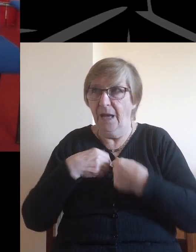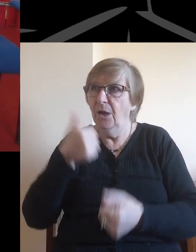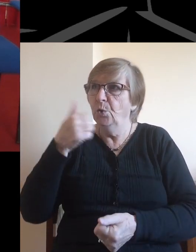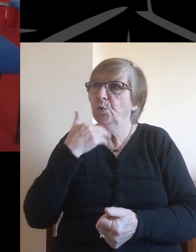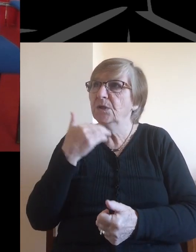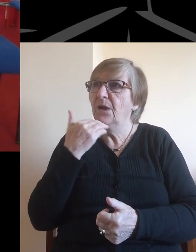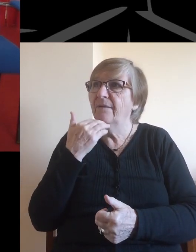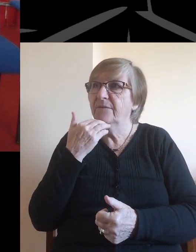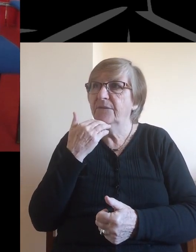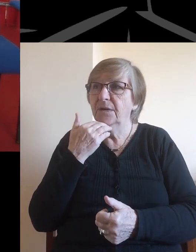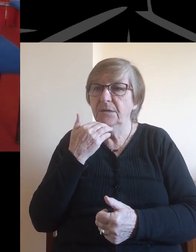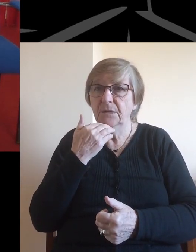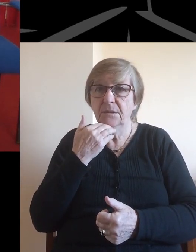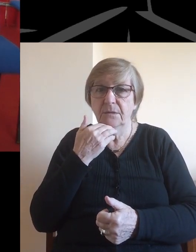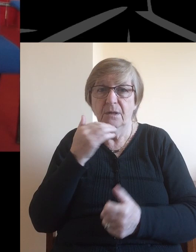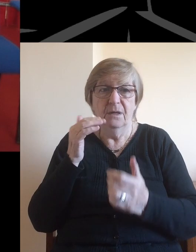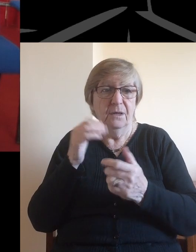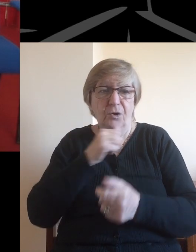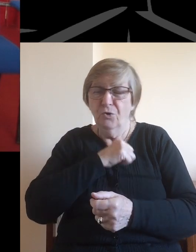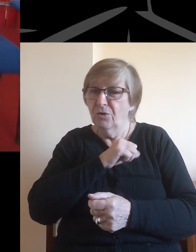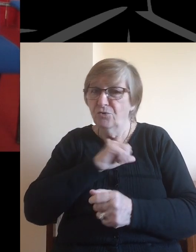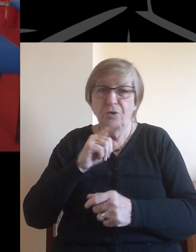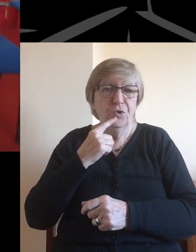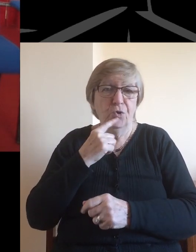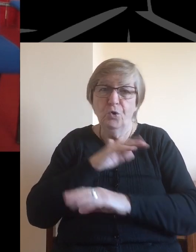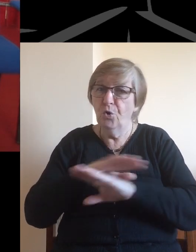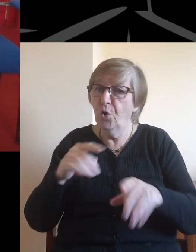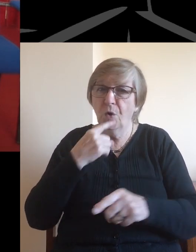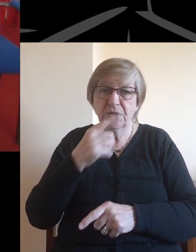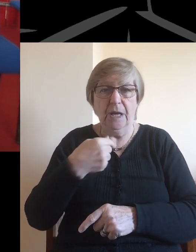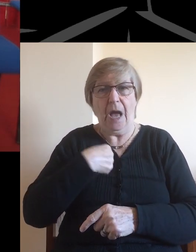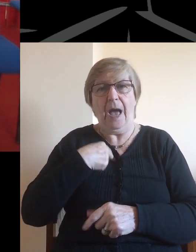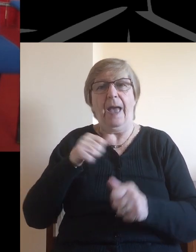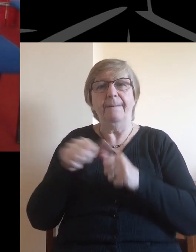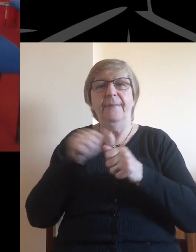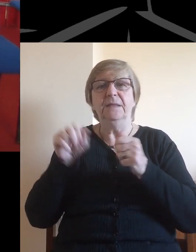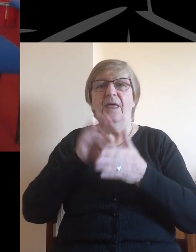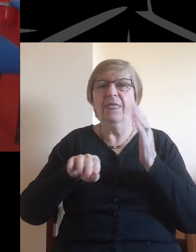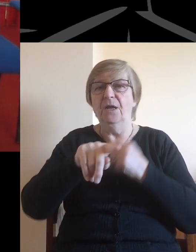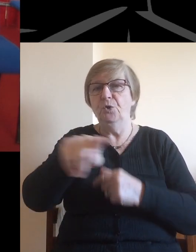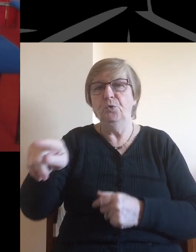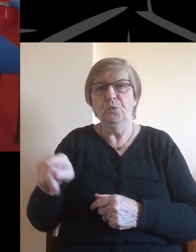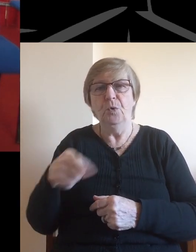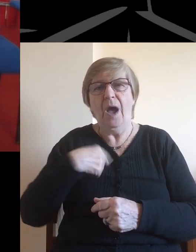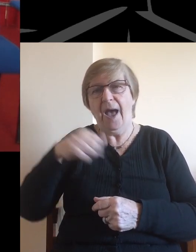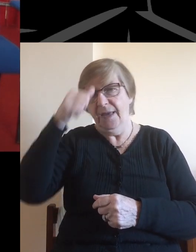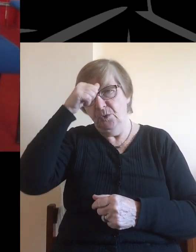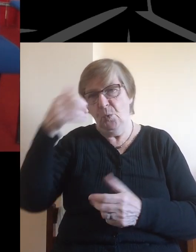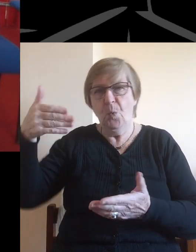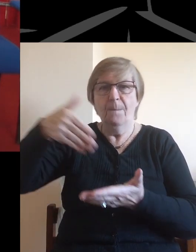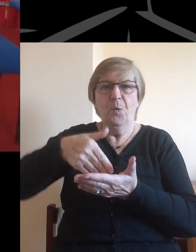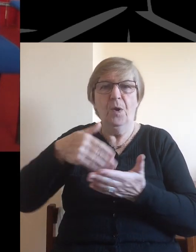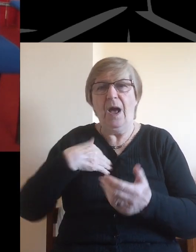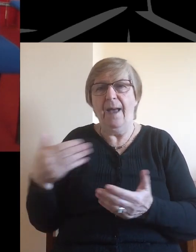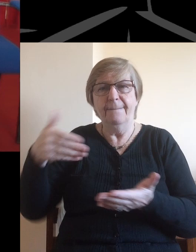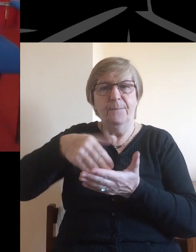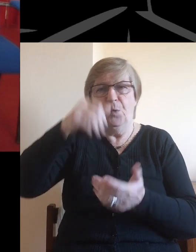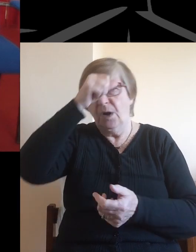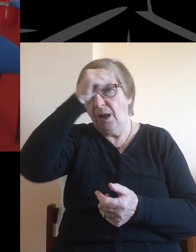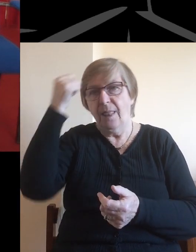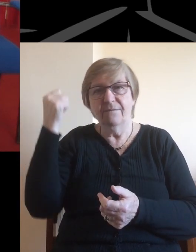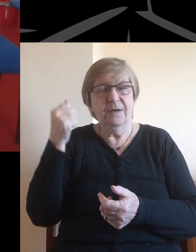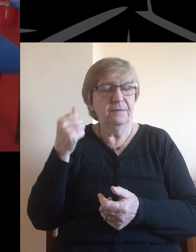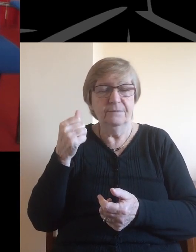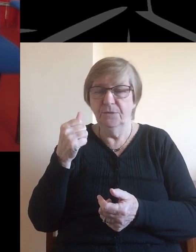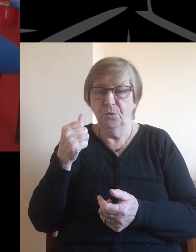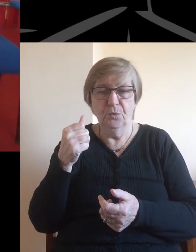enough. Christians are not saying we're better than any others. We're not saying that we know more or are cleverer than anyone else. We're simply